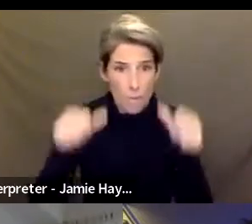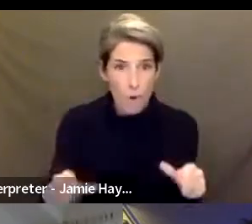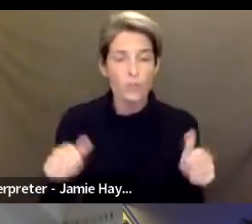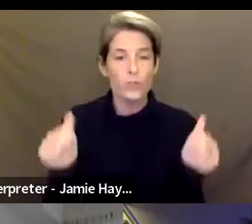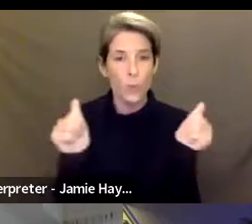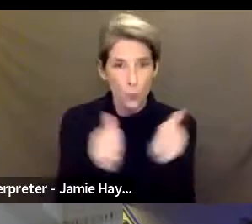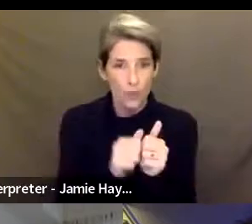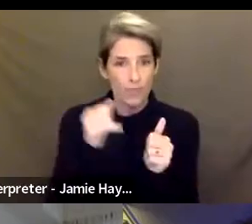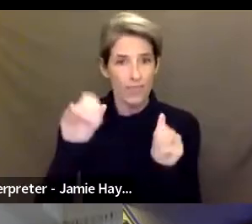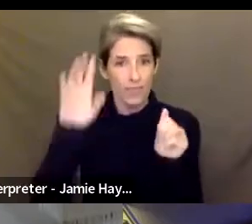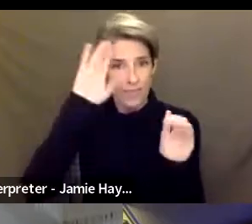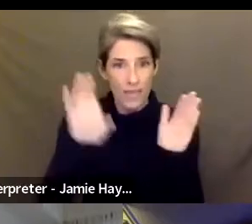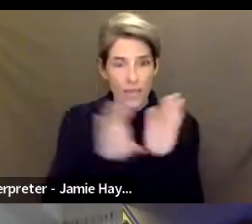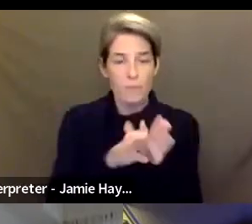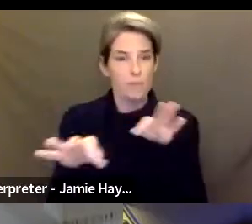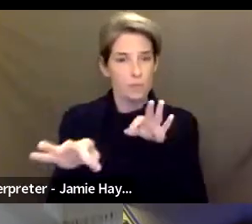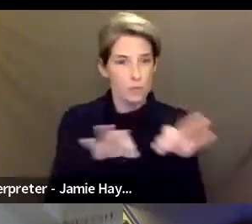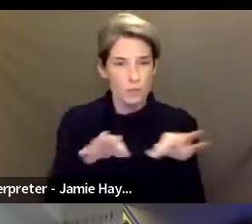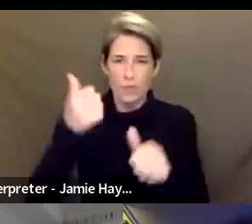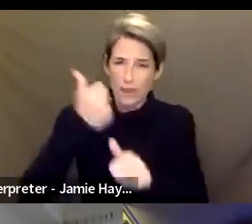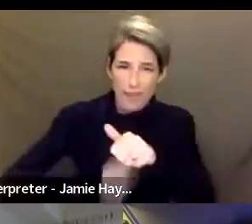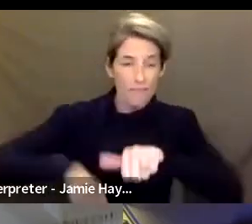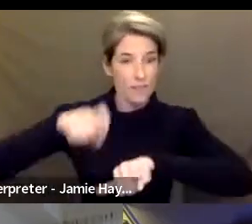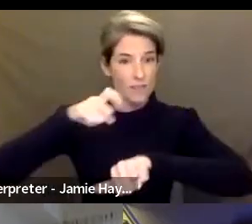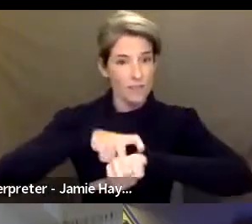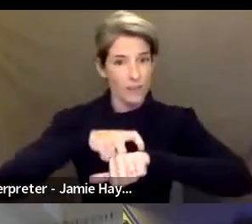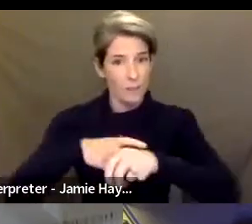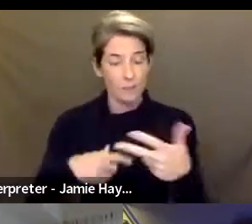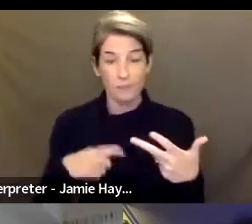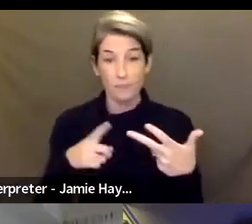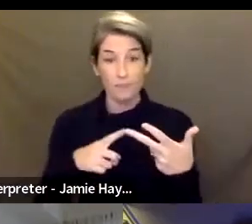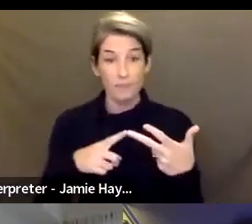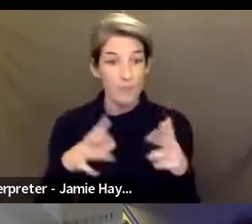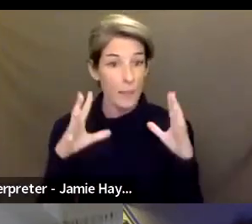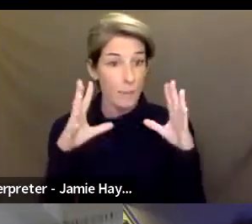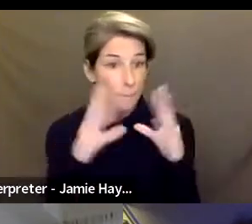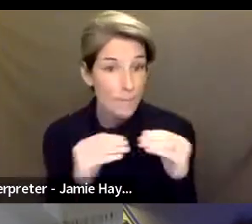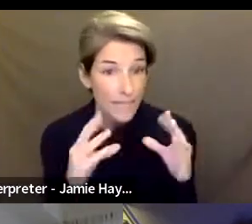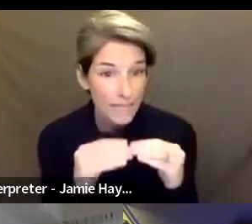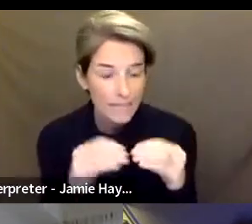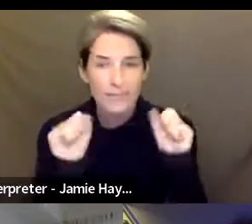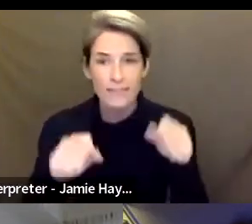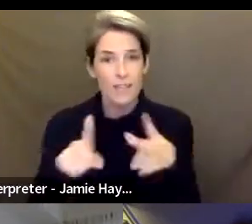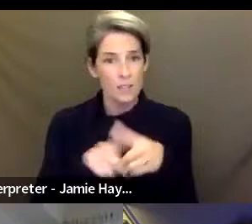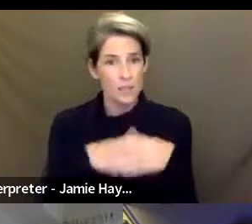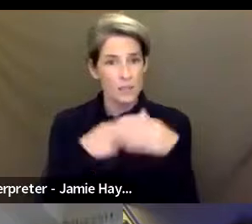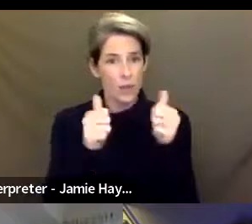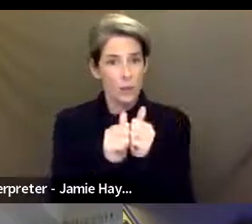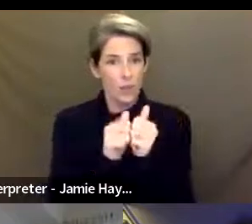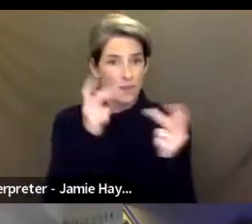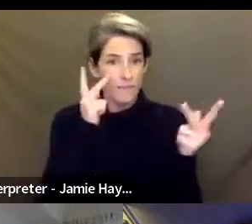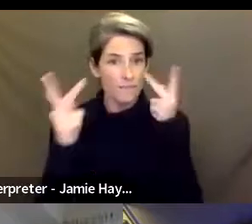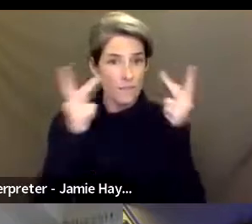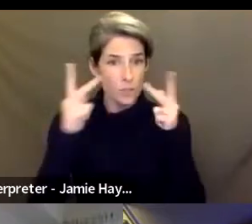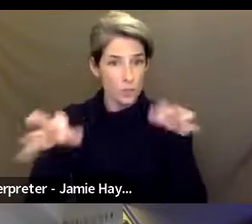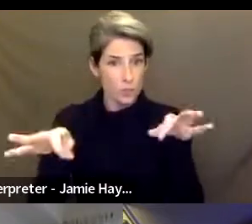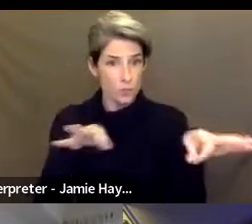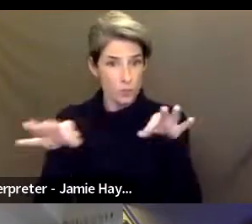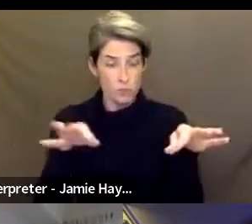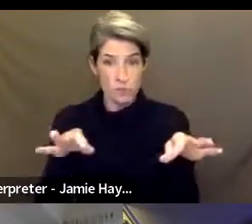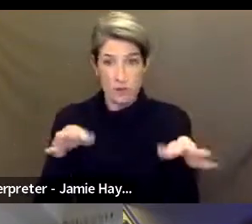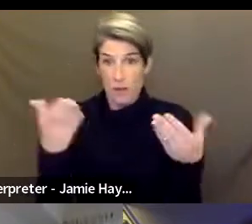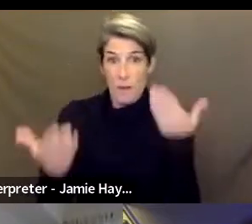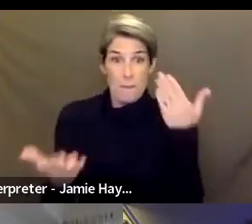take 3 seconds. You can start every meeting with a visual description, which, even if no one needs the